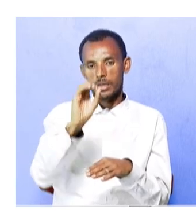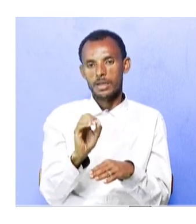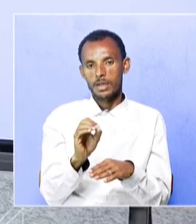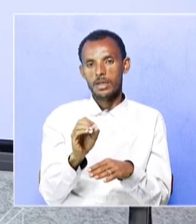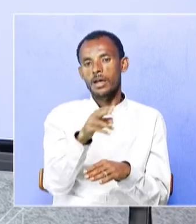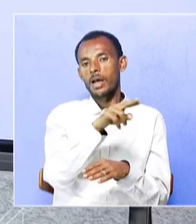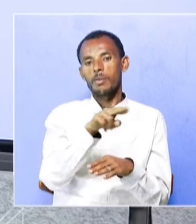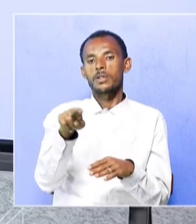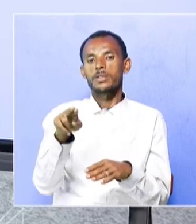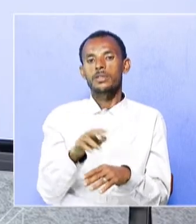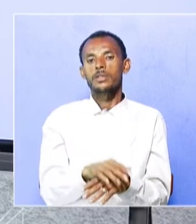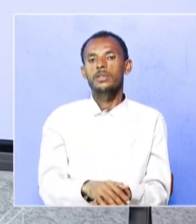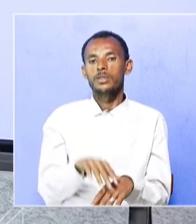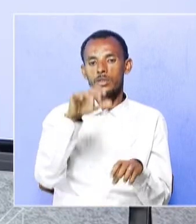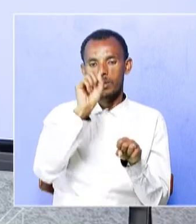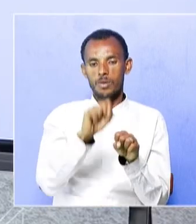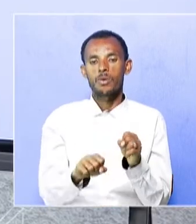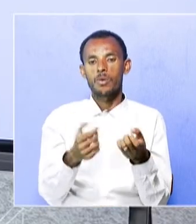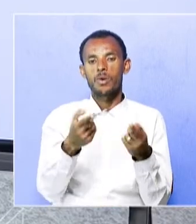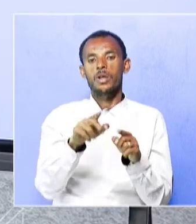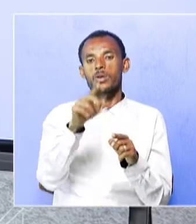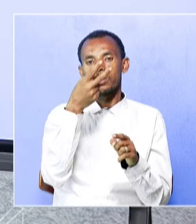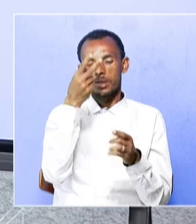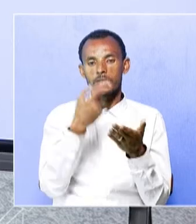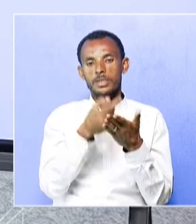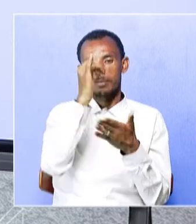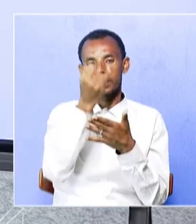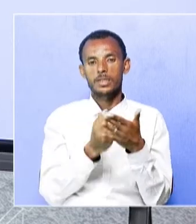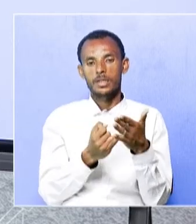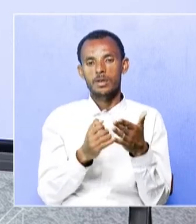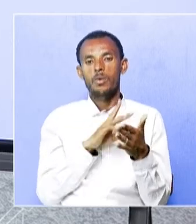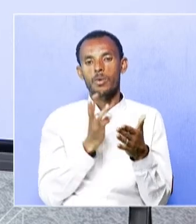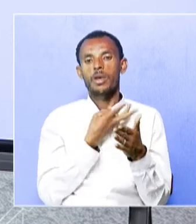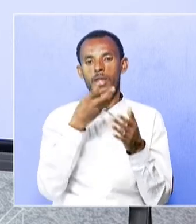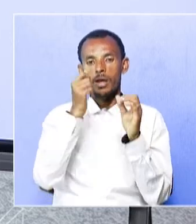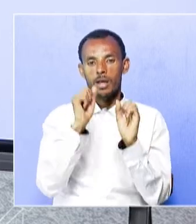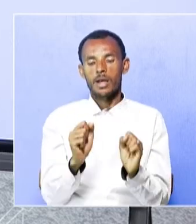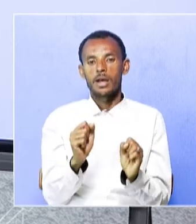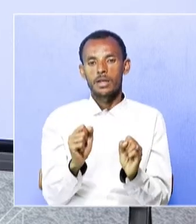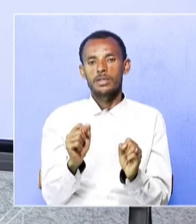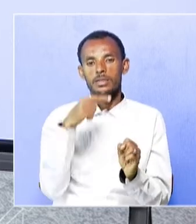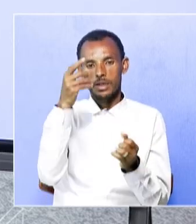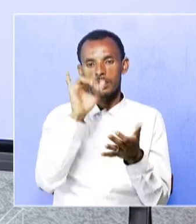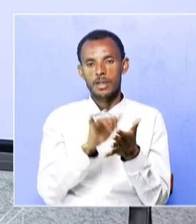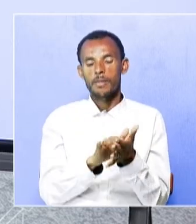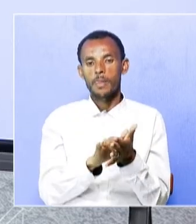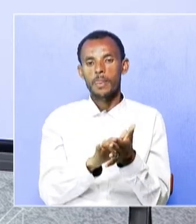the hypotenuse. So whenever you see this picture, we can sense that we can apply